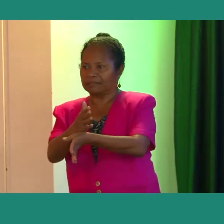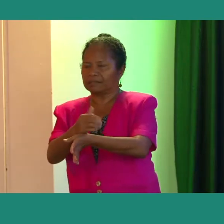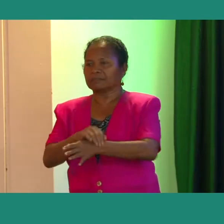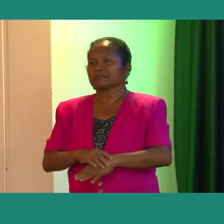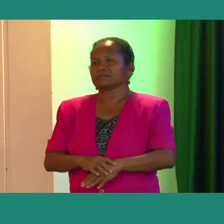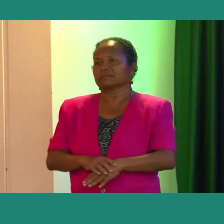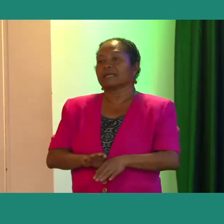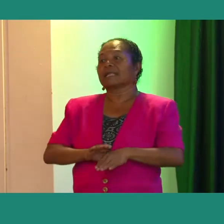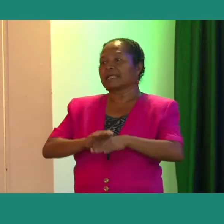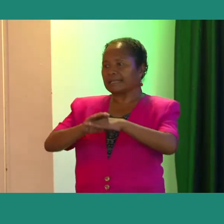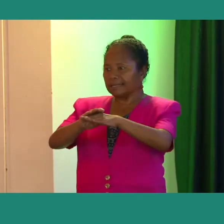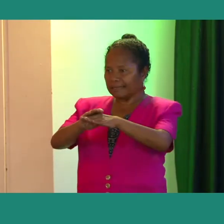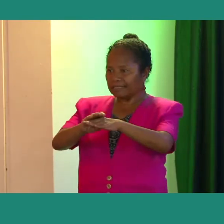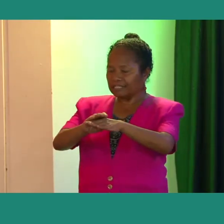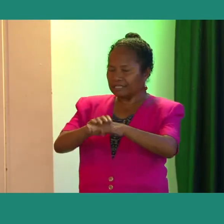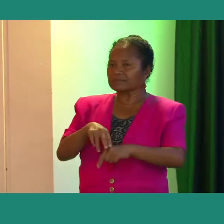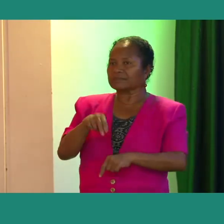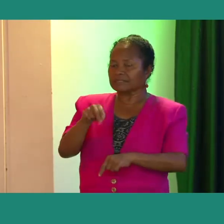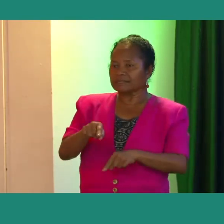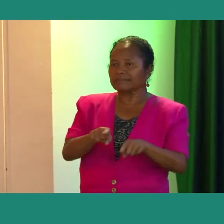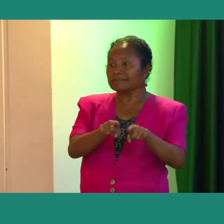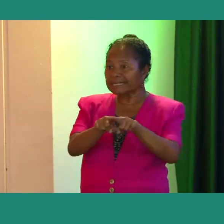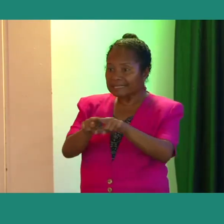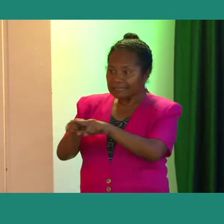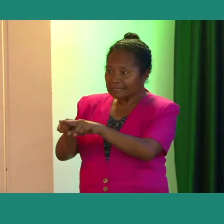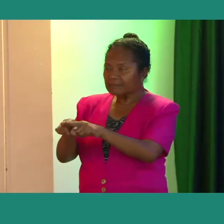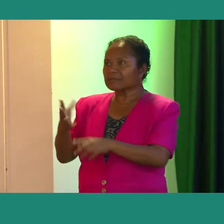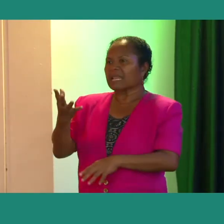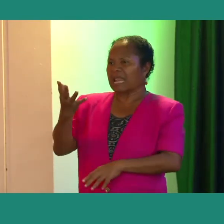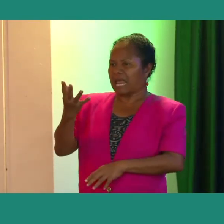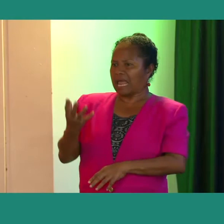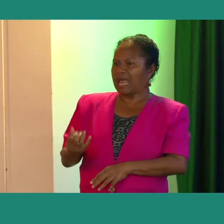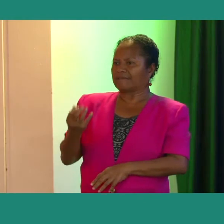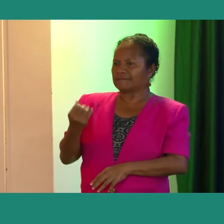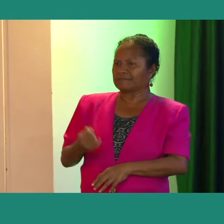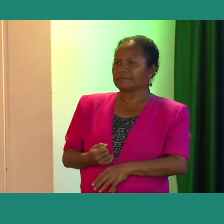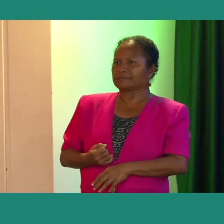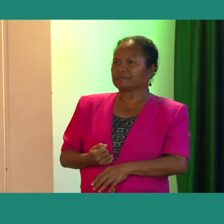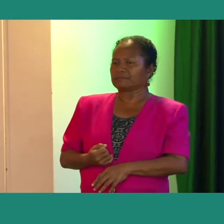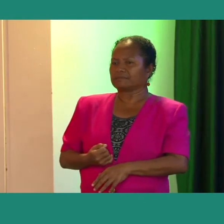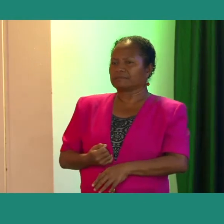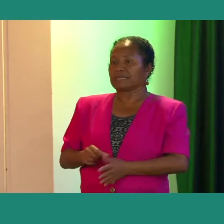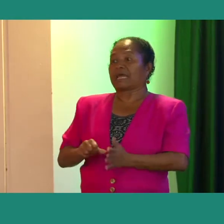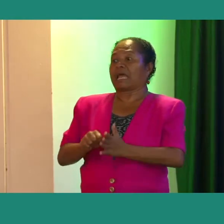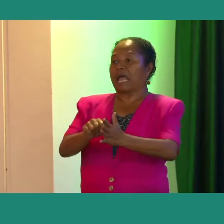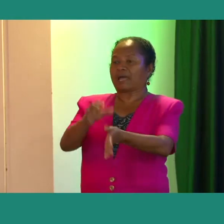needs to have that commitment, and it has to be a whole of